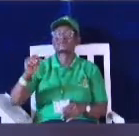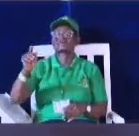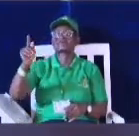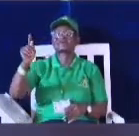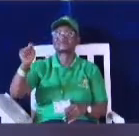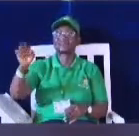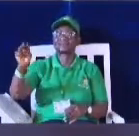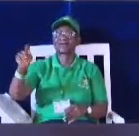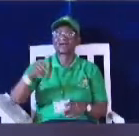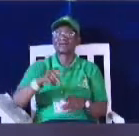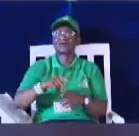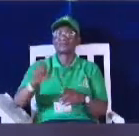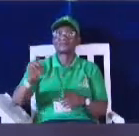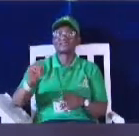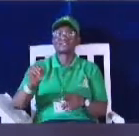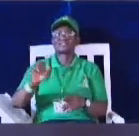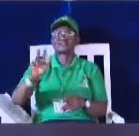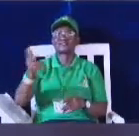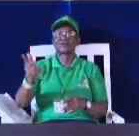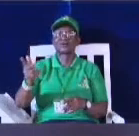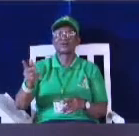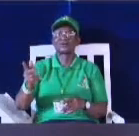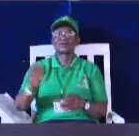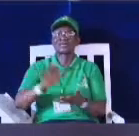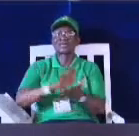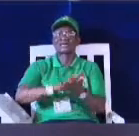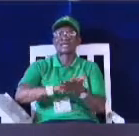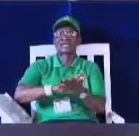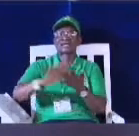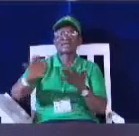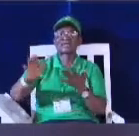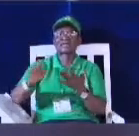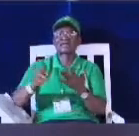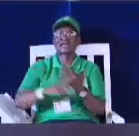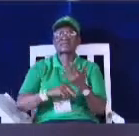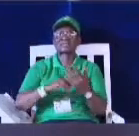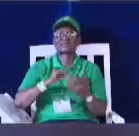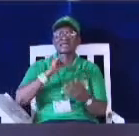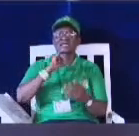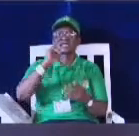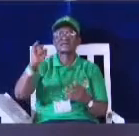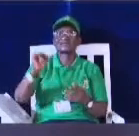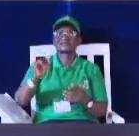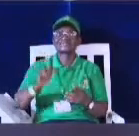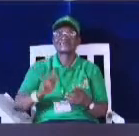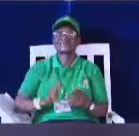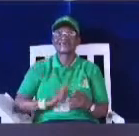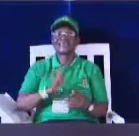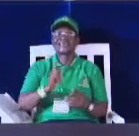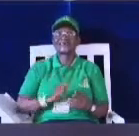And the third cleanest is Lagos province 35.